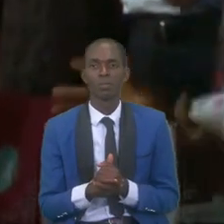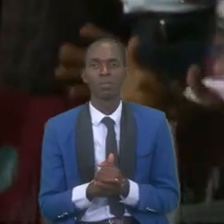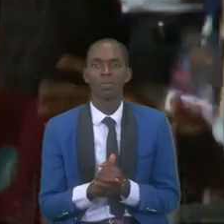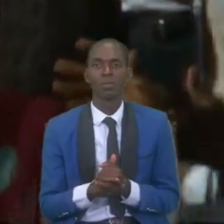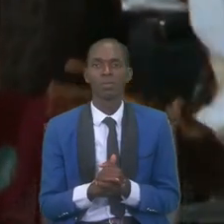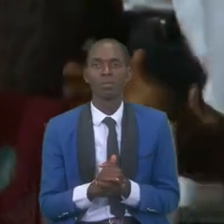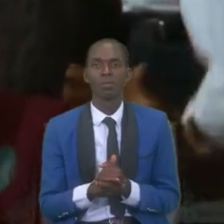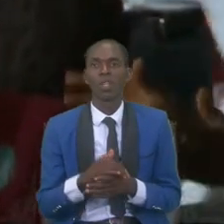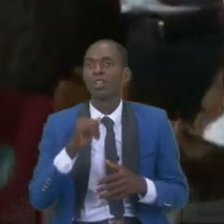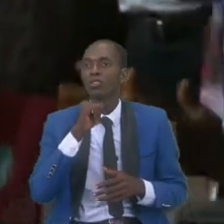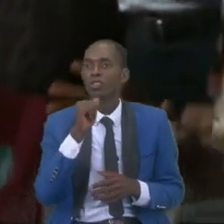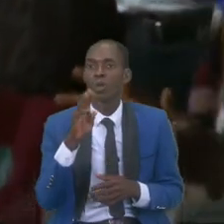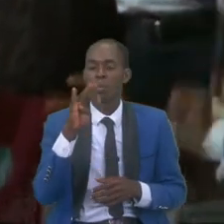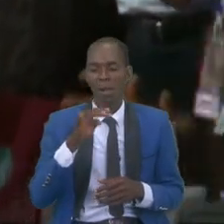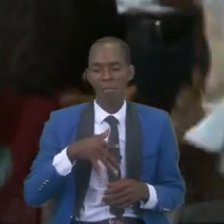Not by feeling,